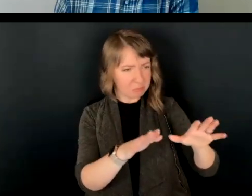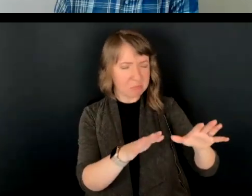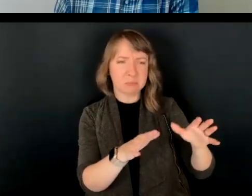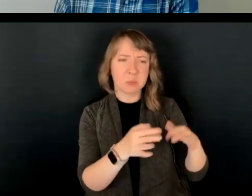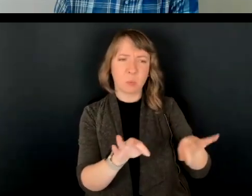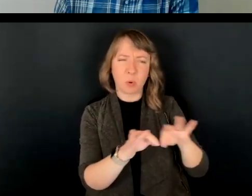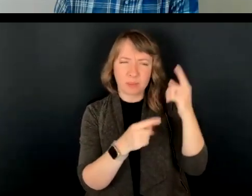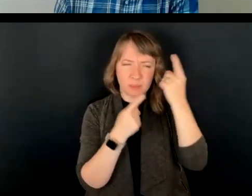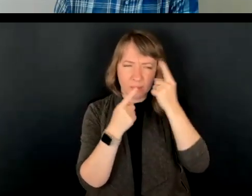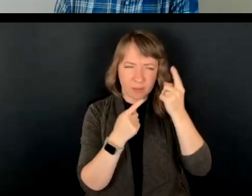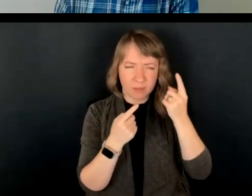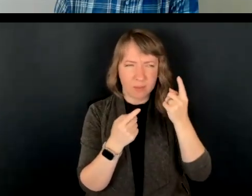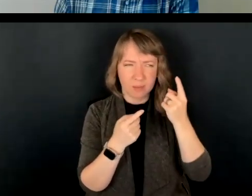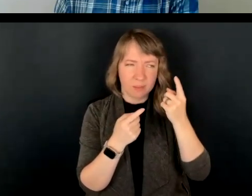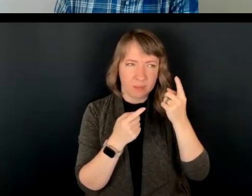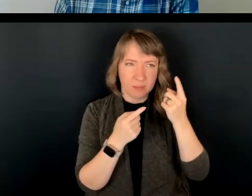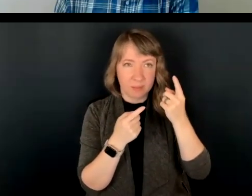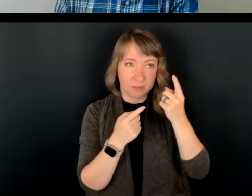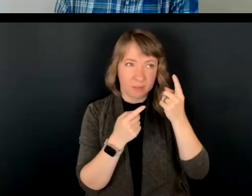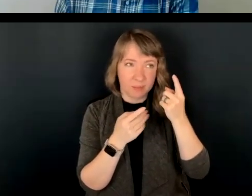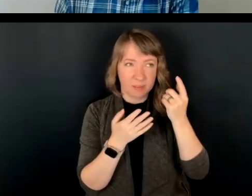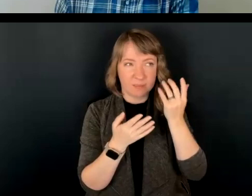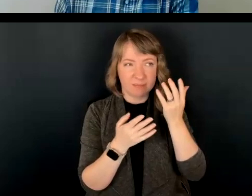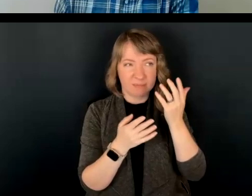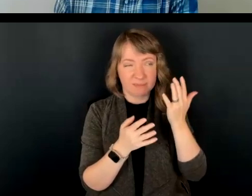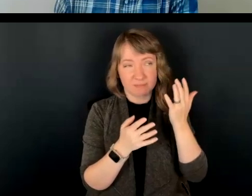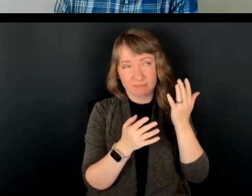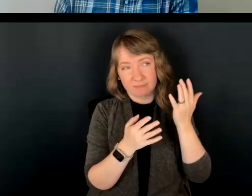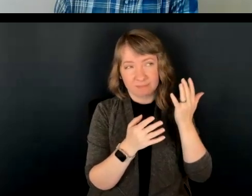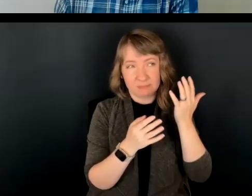They're like, and it's like, I guess from a risk management perspective,